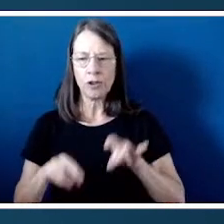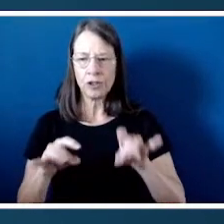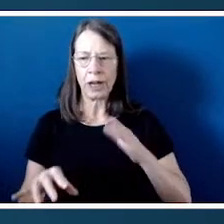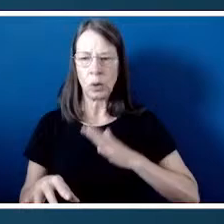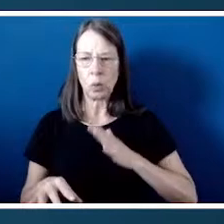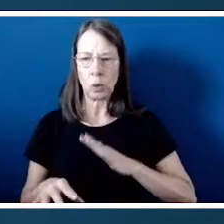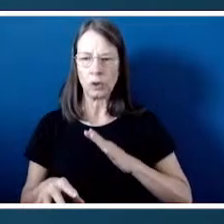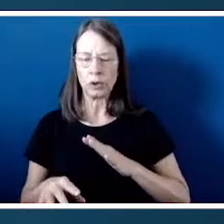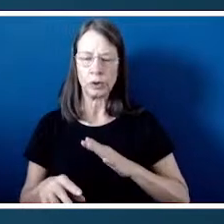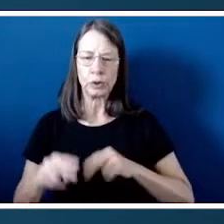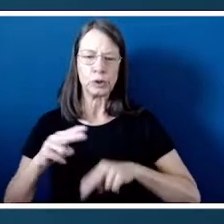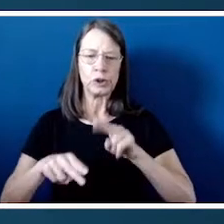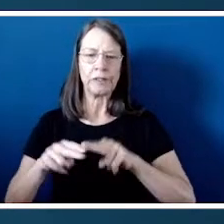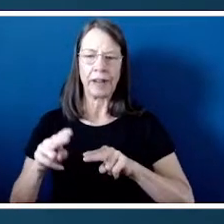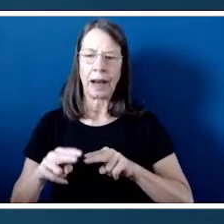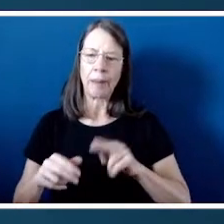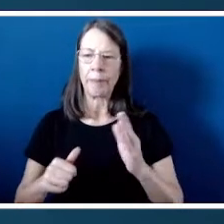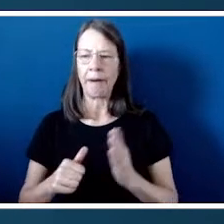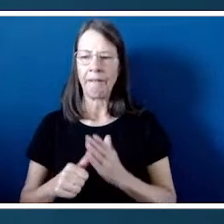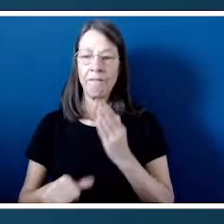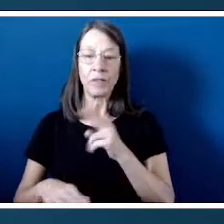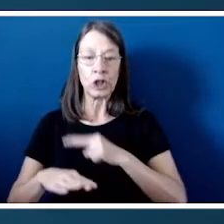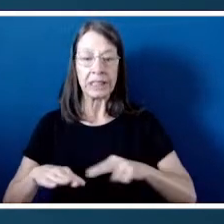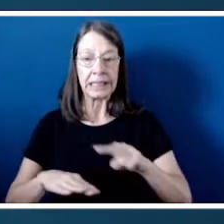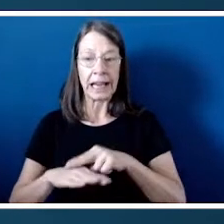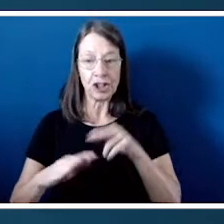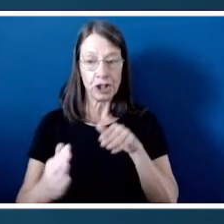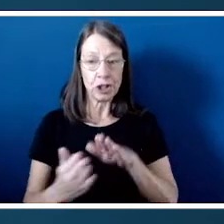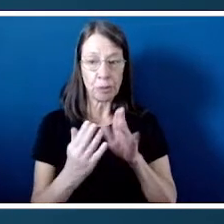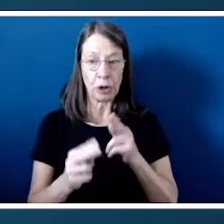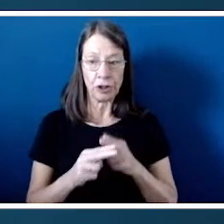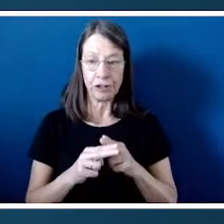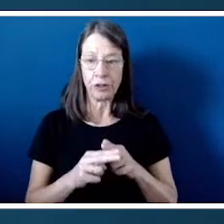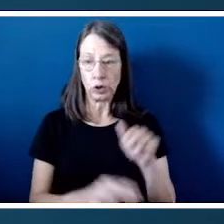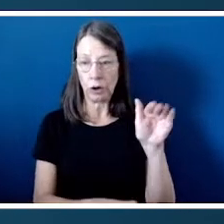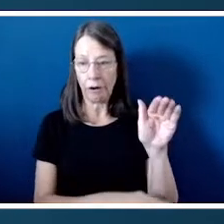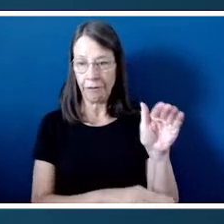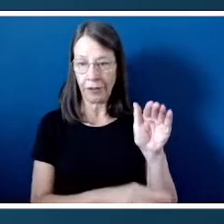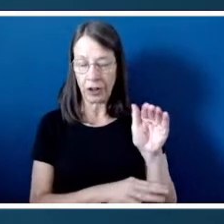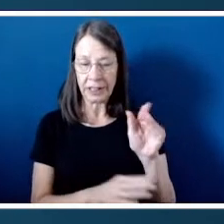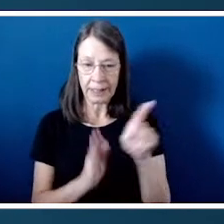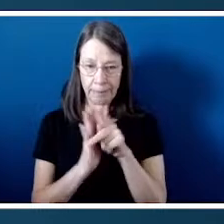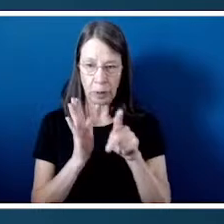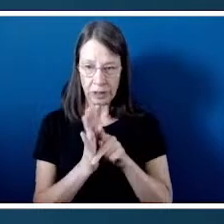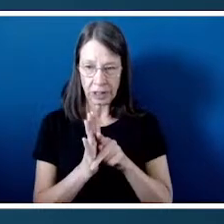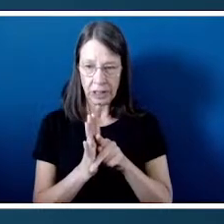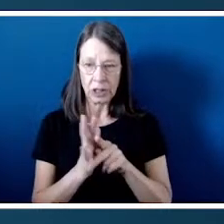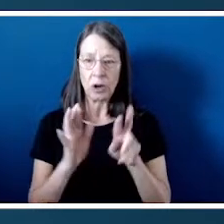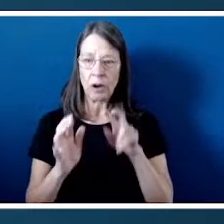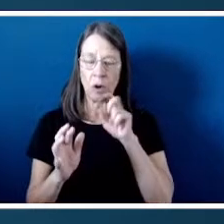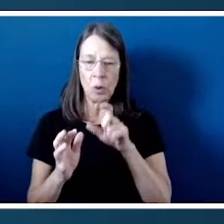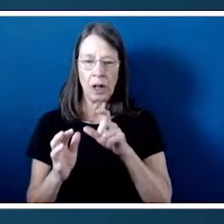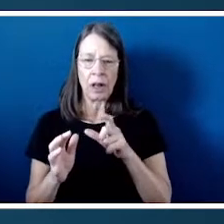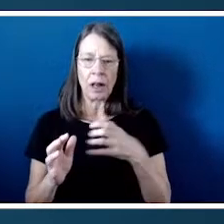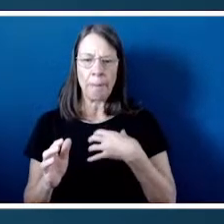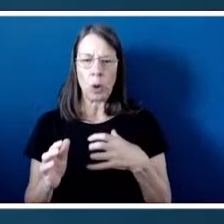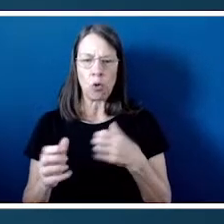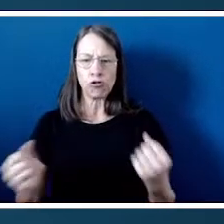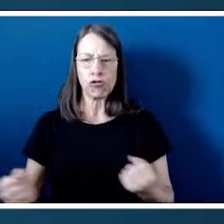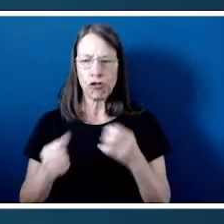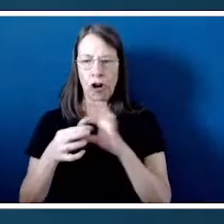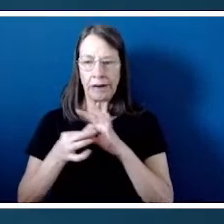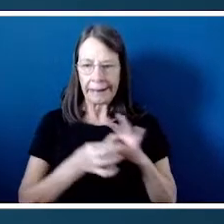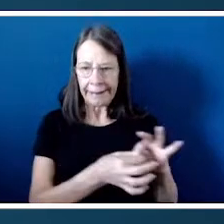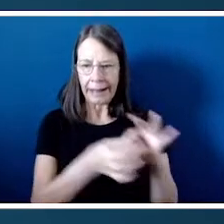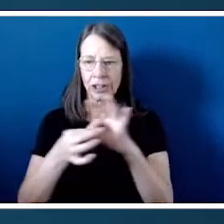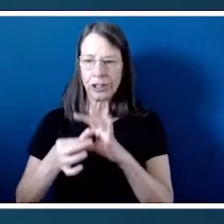to foreign policy, which will hopefully lead to stronger connections between Aboriginal and Torres Strait Islander people and Pacific communities. What do you think